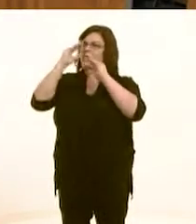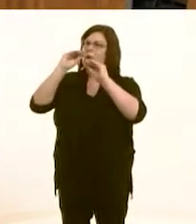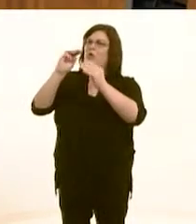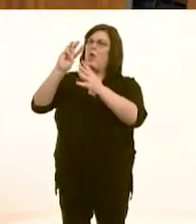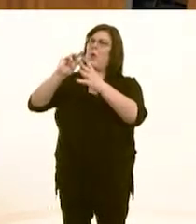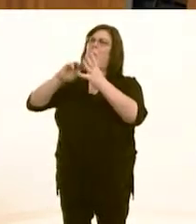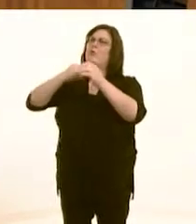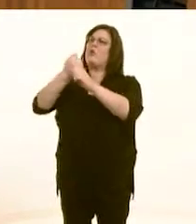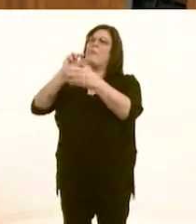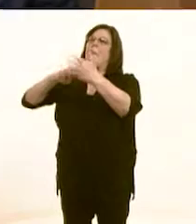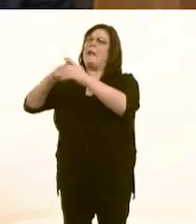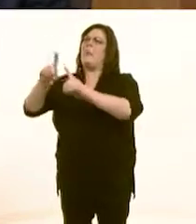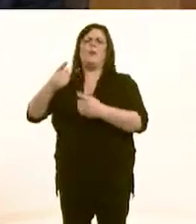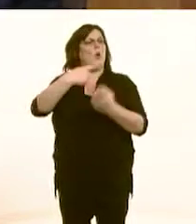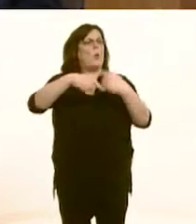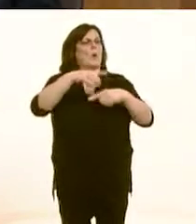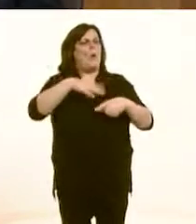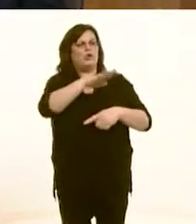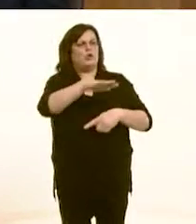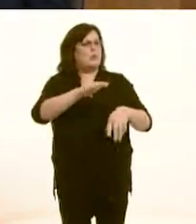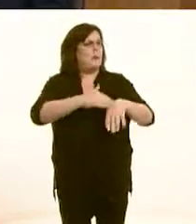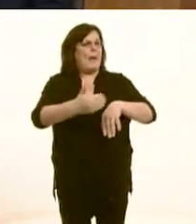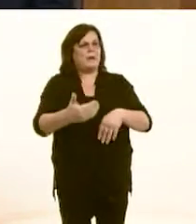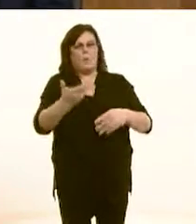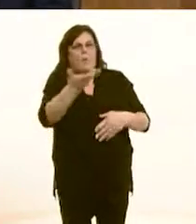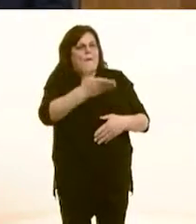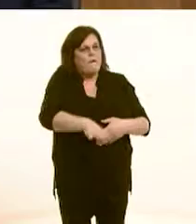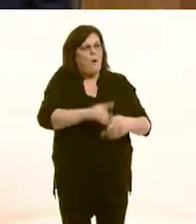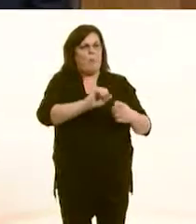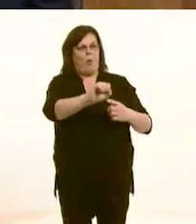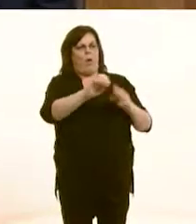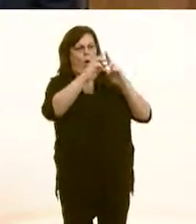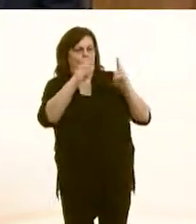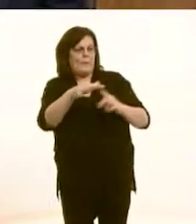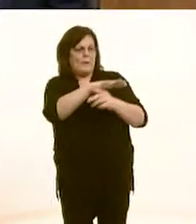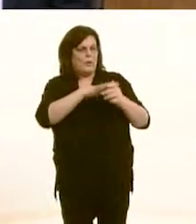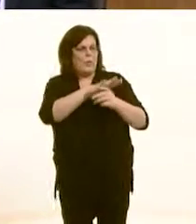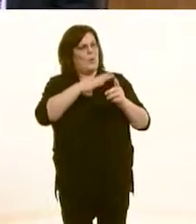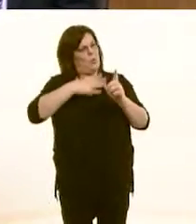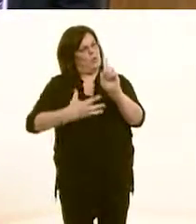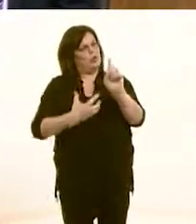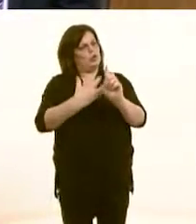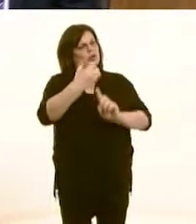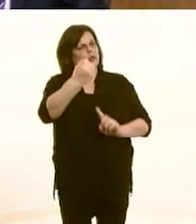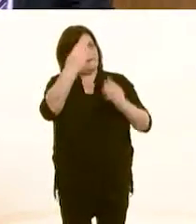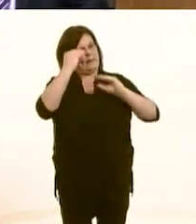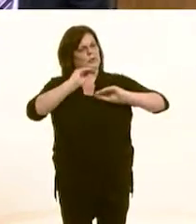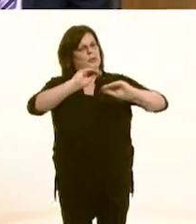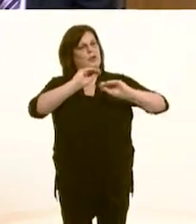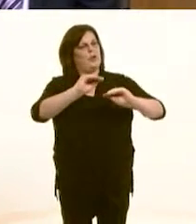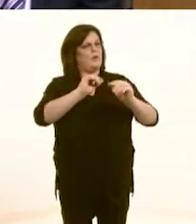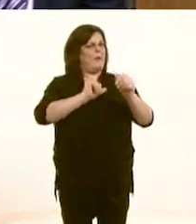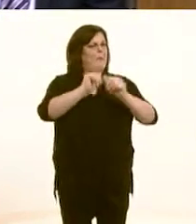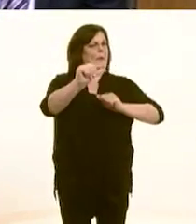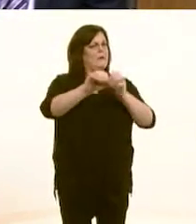all children and young people in Wales, regardless of their background or personal circumstances, reach their full potential in education and achieve the best possible